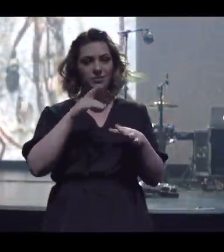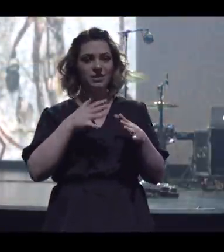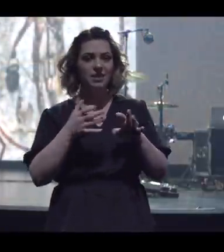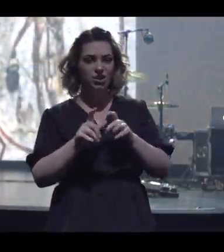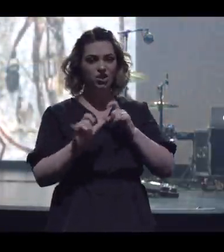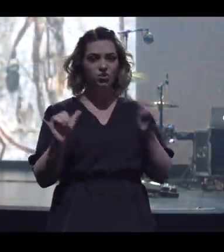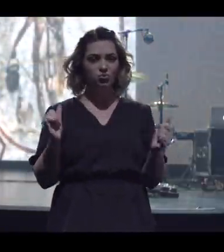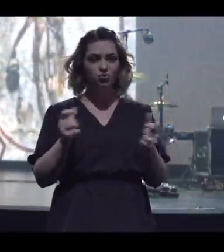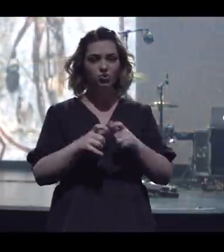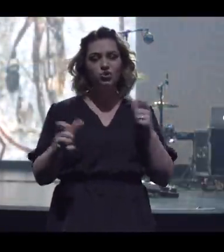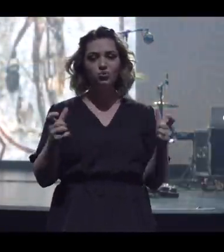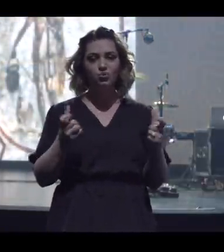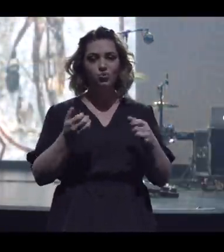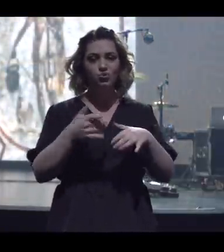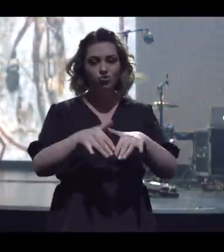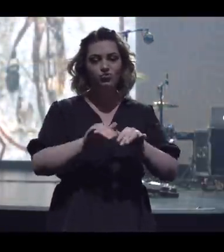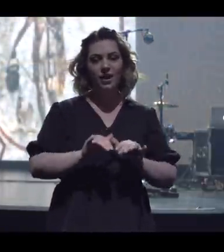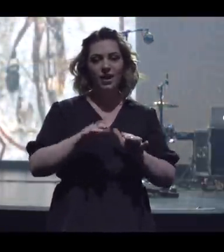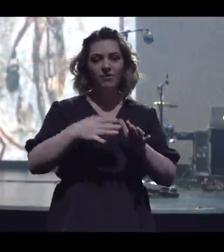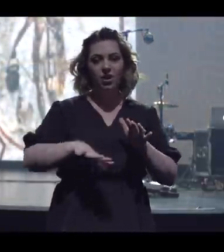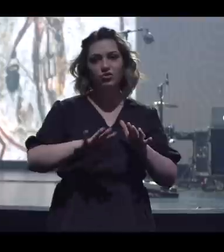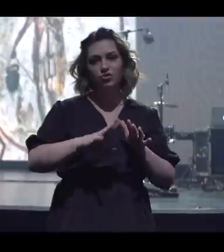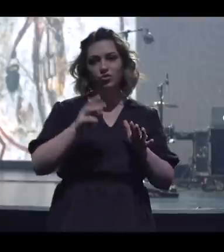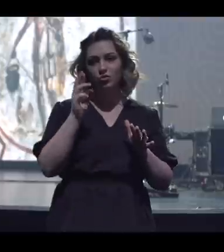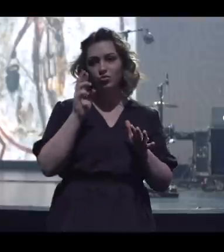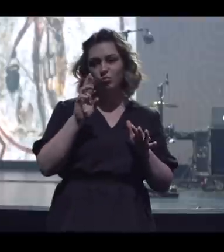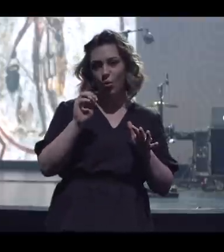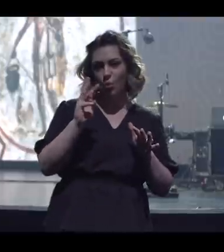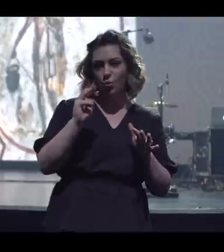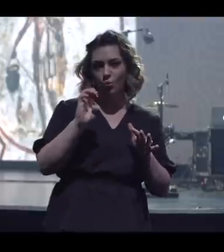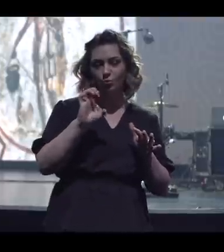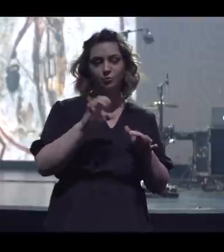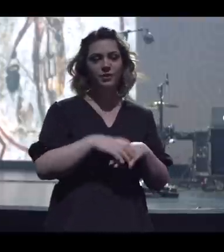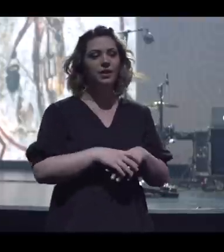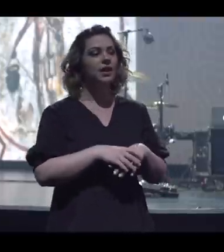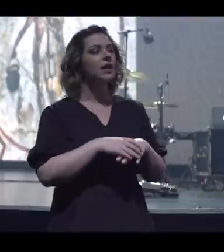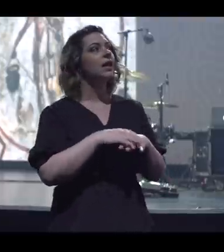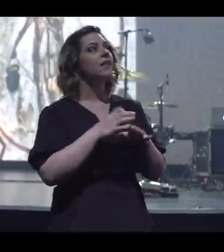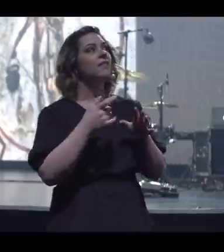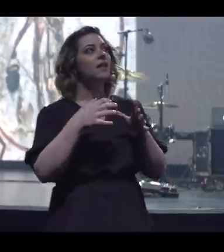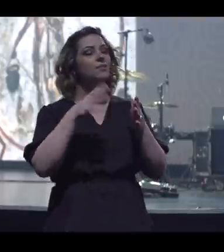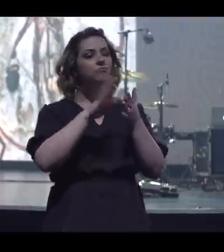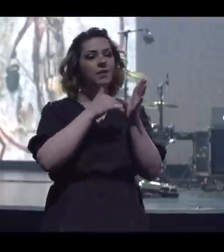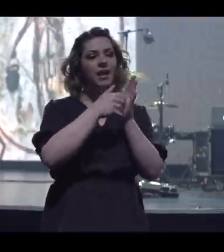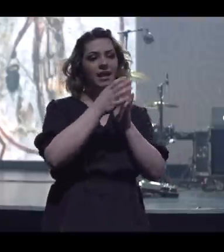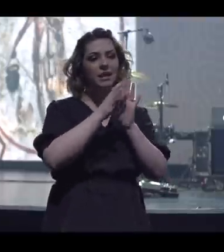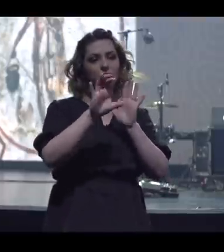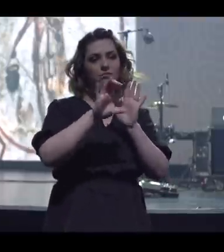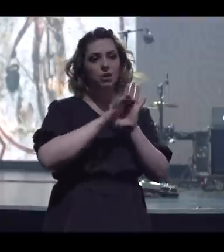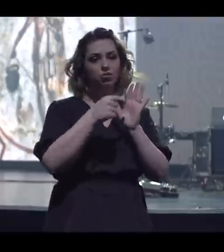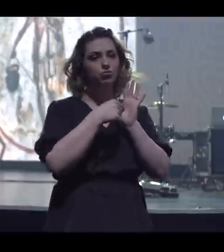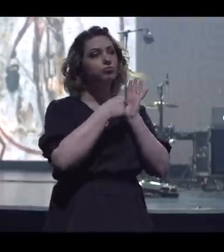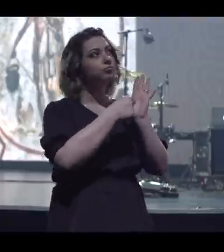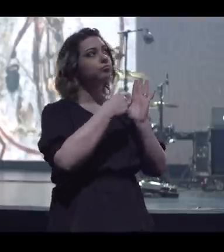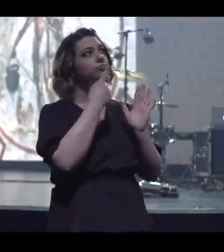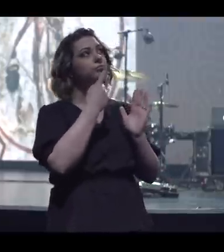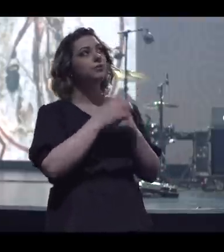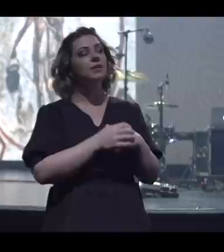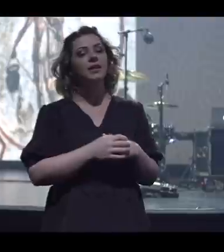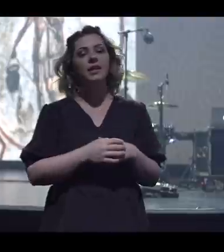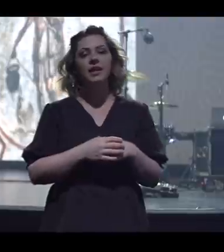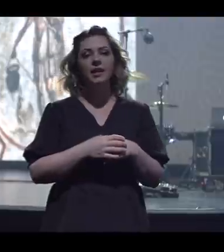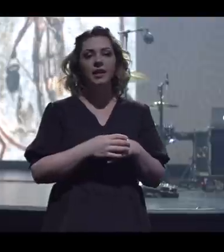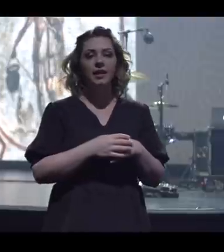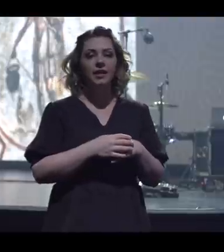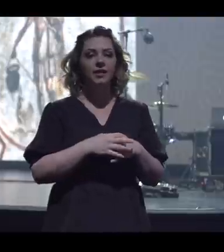Jesus with the lamb on his shoulders because they knew that without the dependence of the lamb, they would